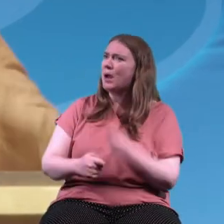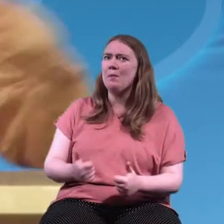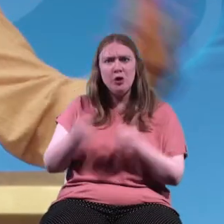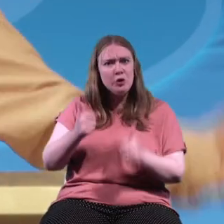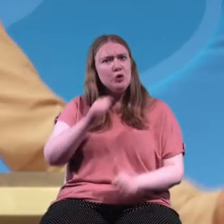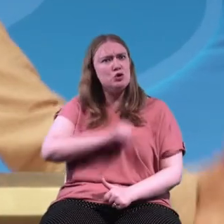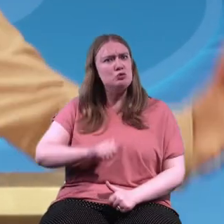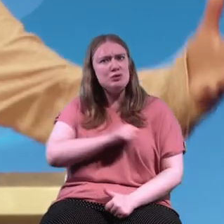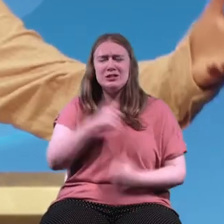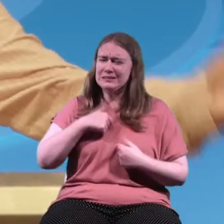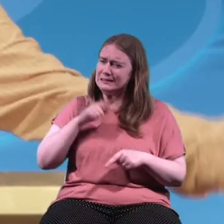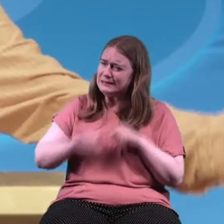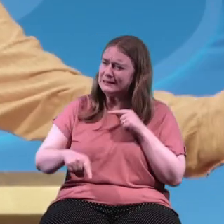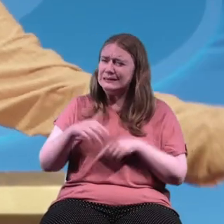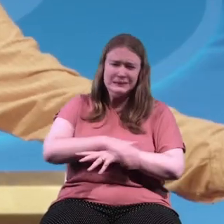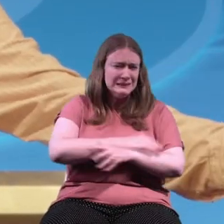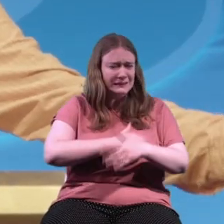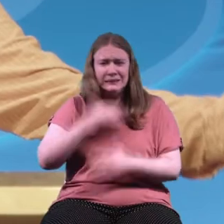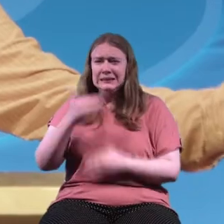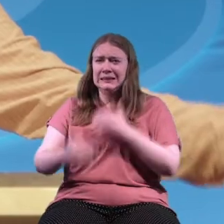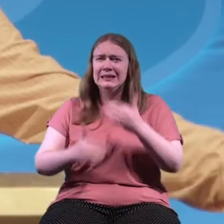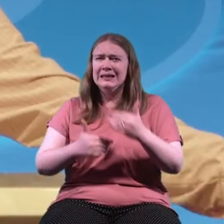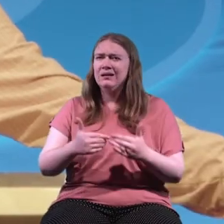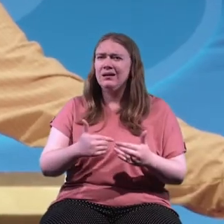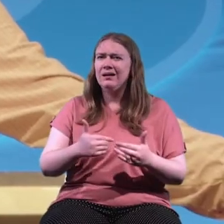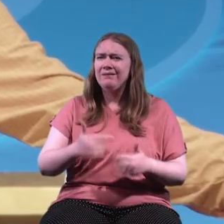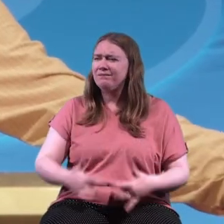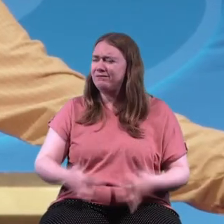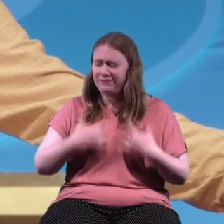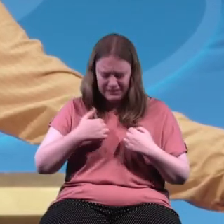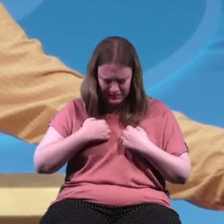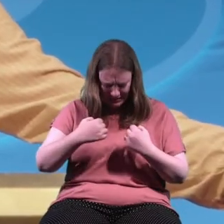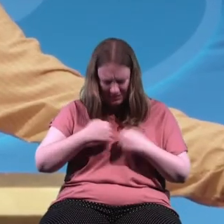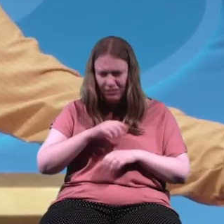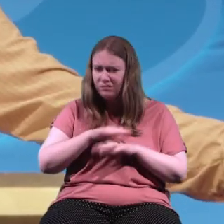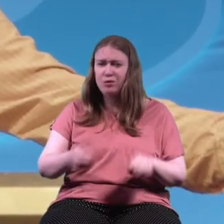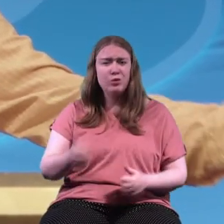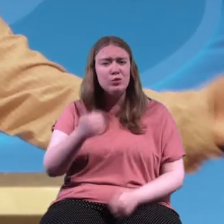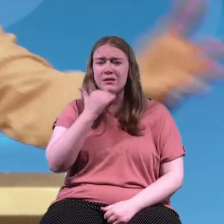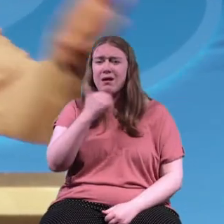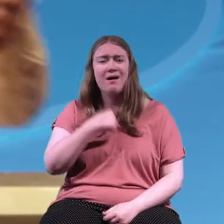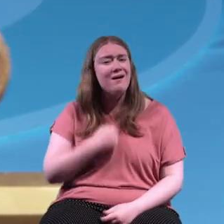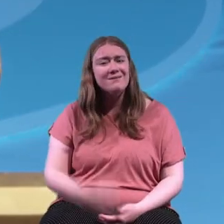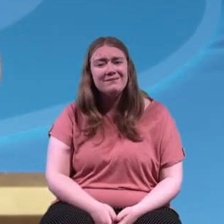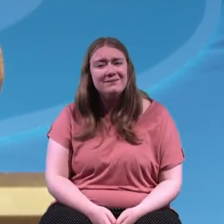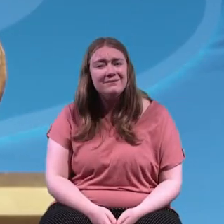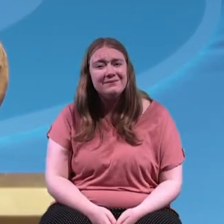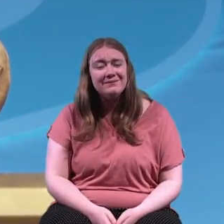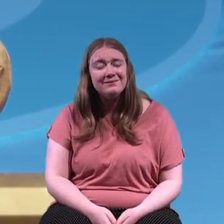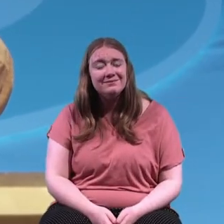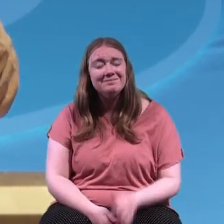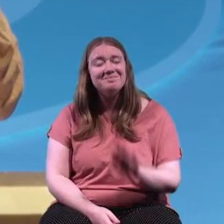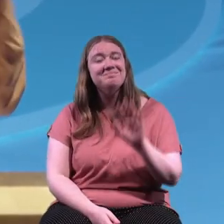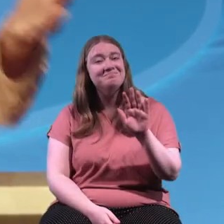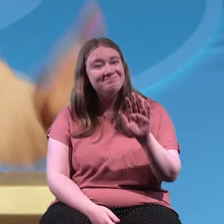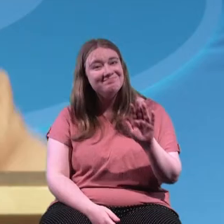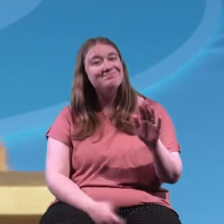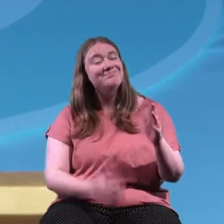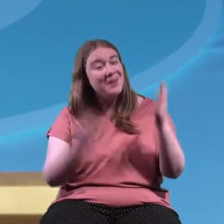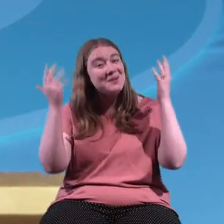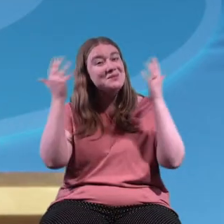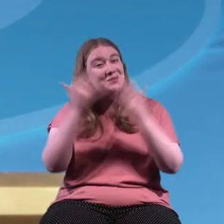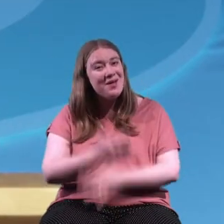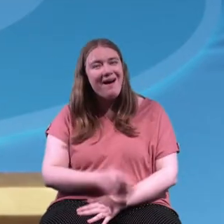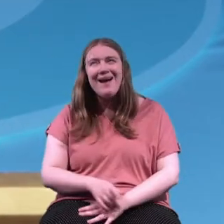But whatever she does, it never feels enough. And tonight, Anna, God says to